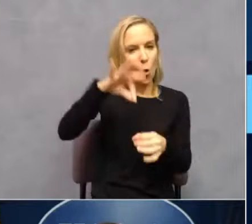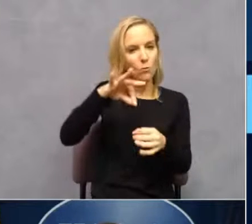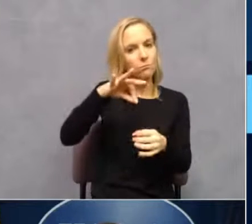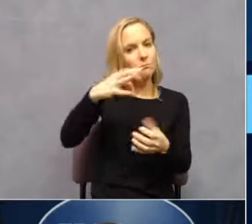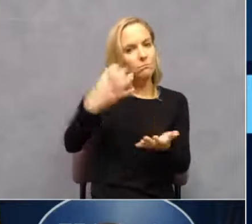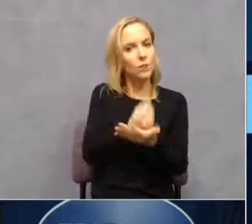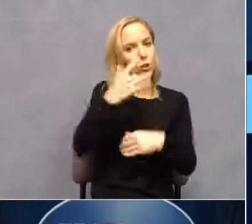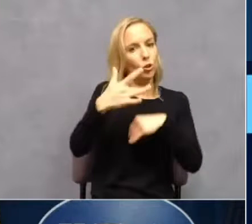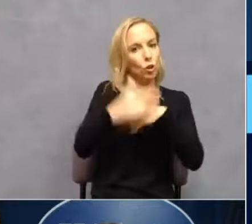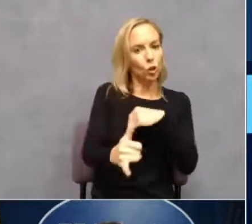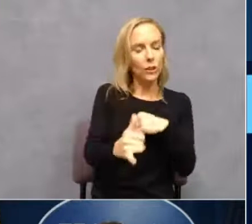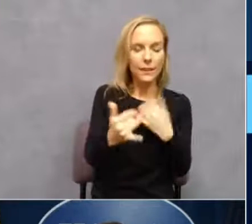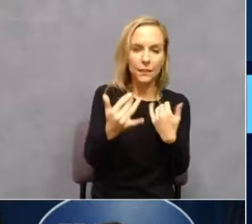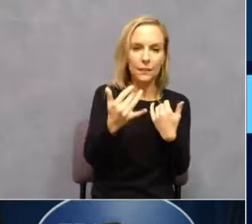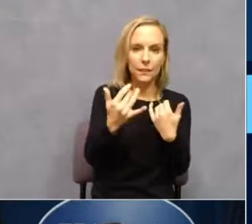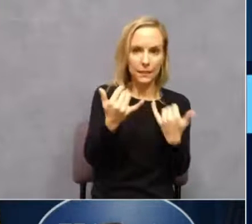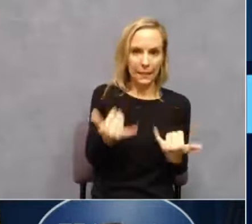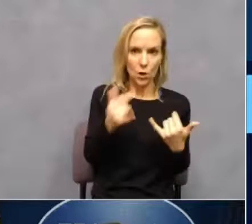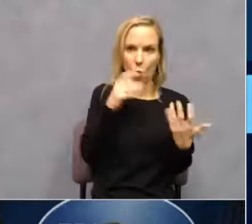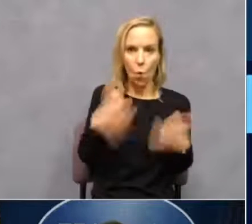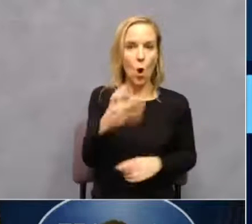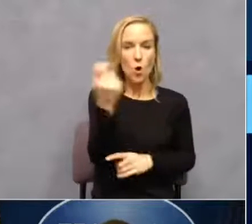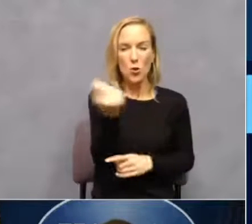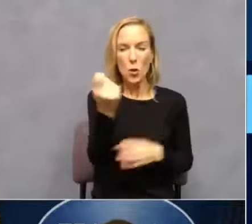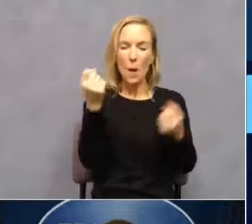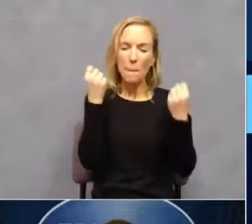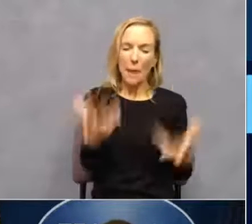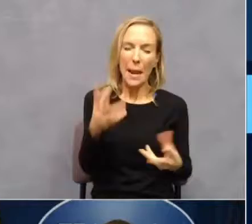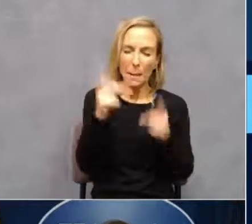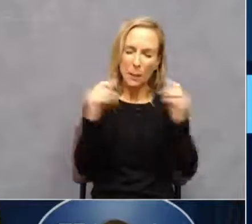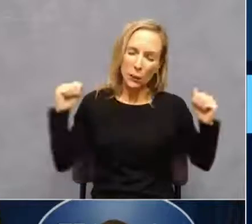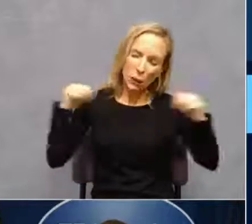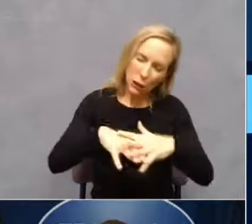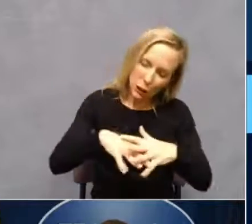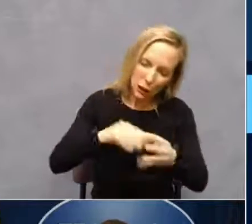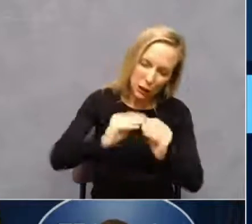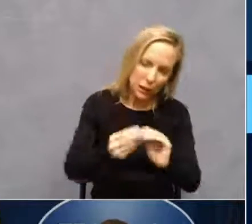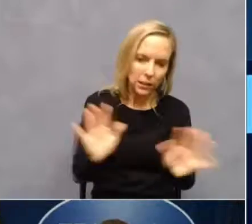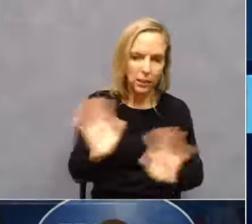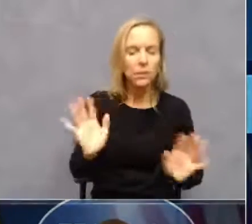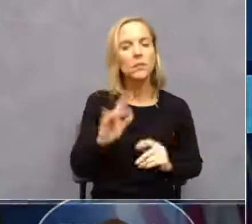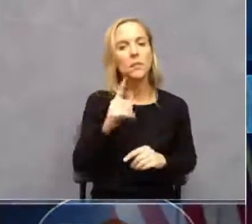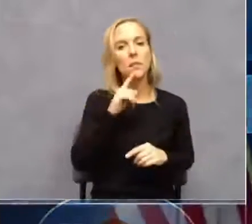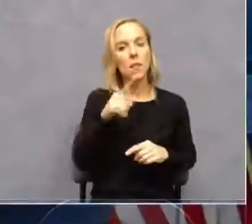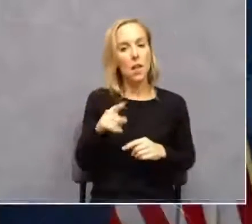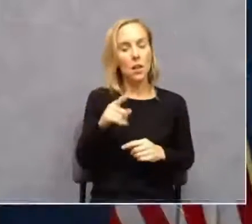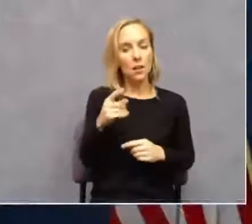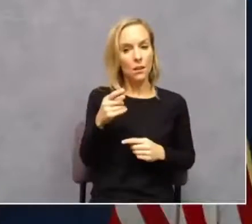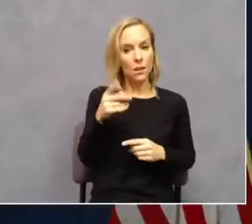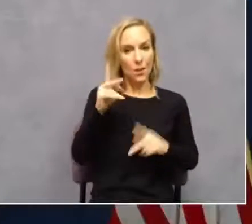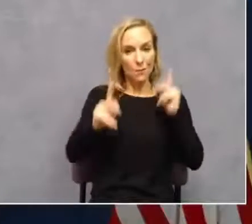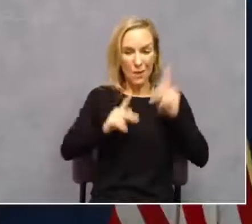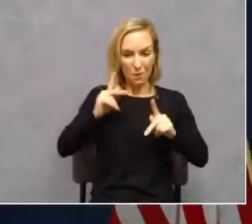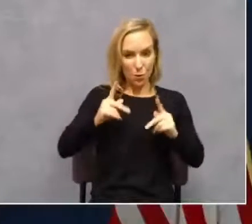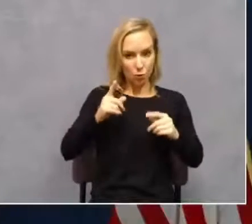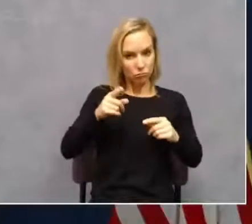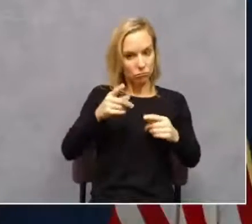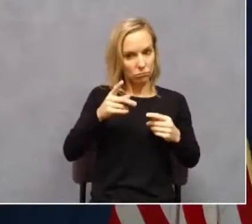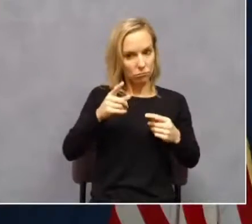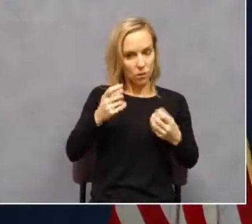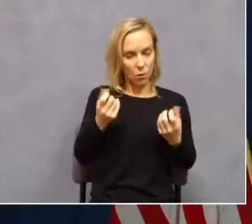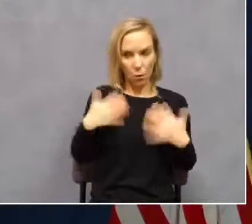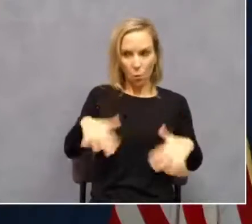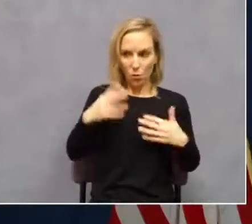a crowd next Tuesday. With this much spread, I think a lot of people should be interested in going and getting tested, even